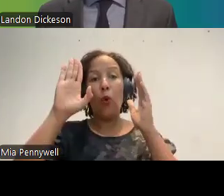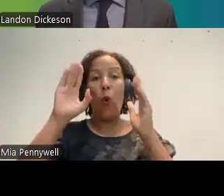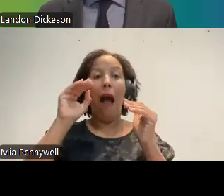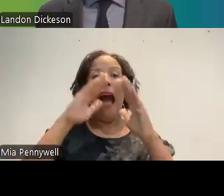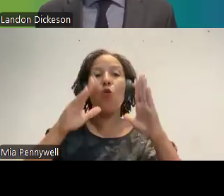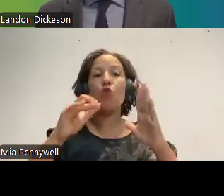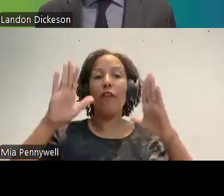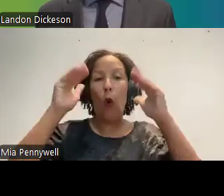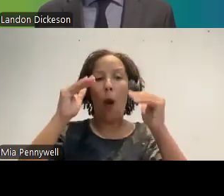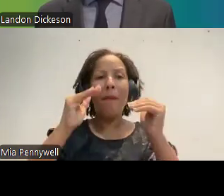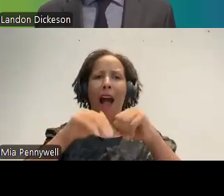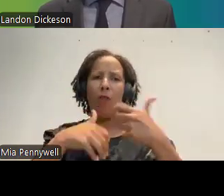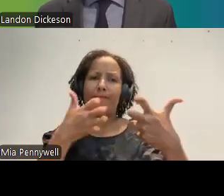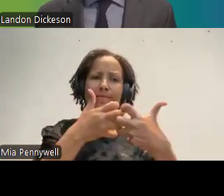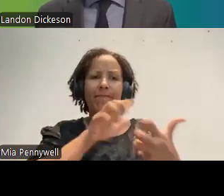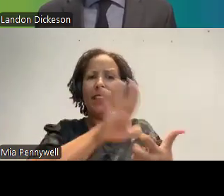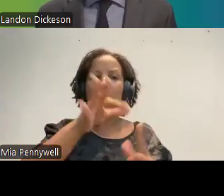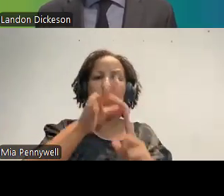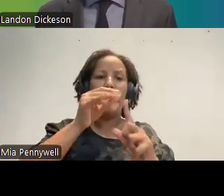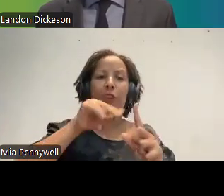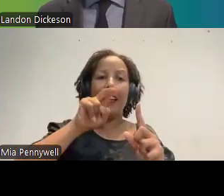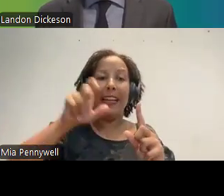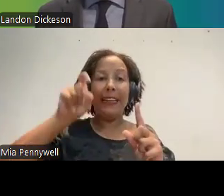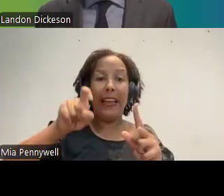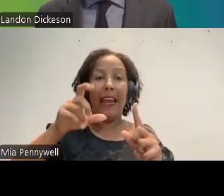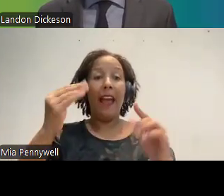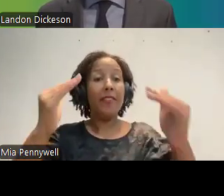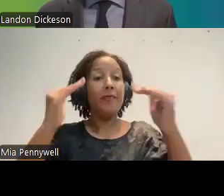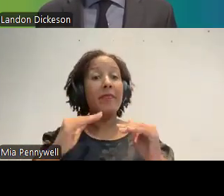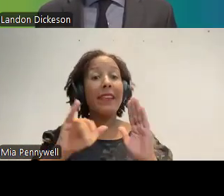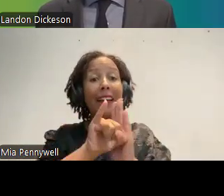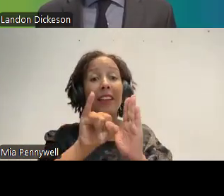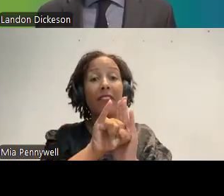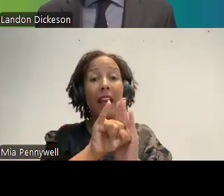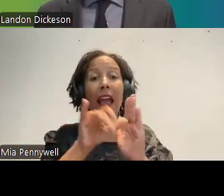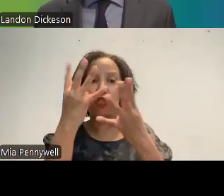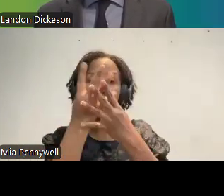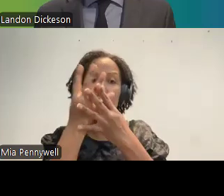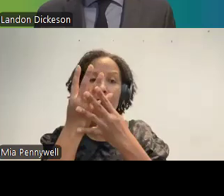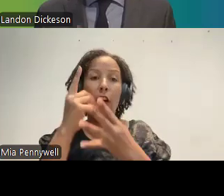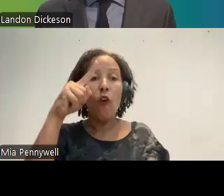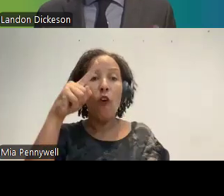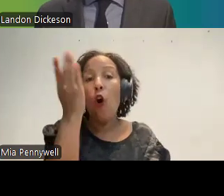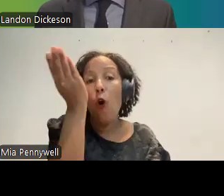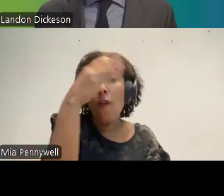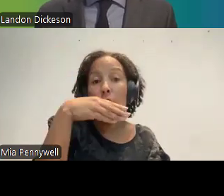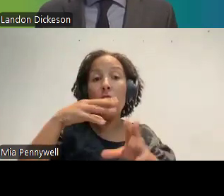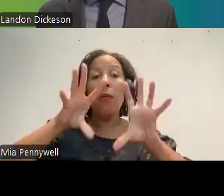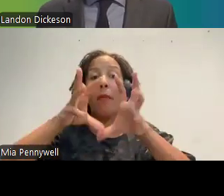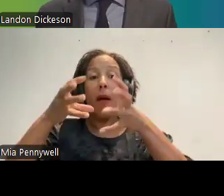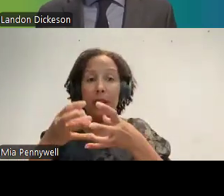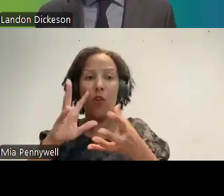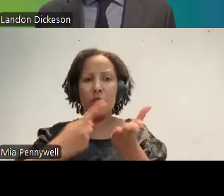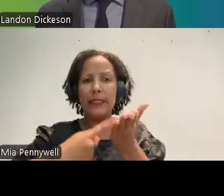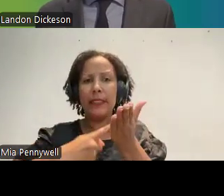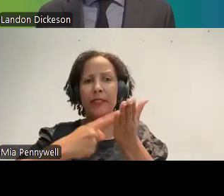each survivor. And then, of course, identifying and screening for overlooked populations. This is something that I'll talk about as we go through,